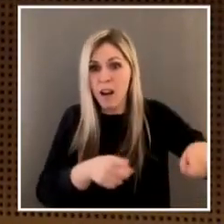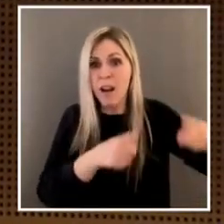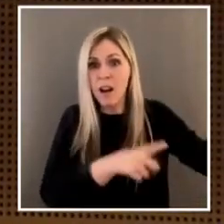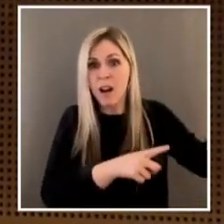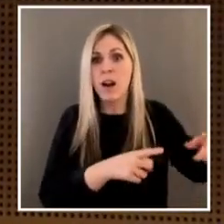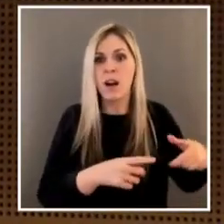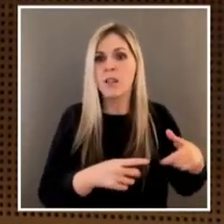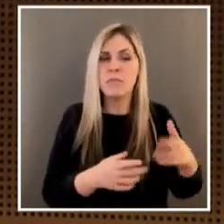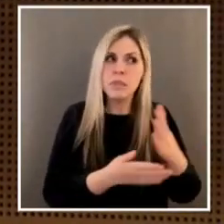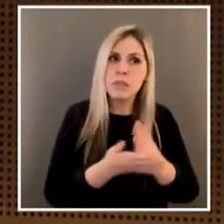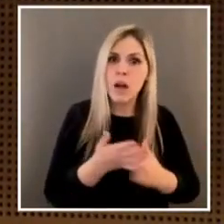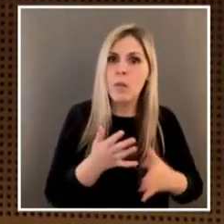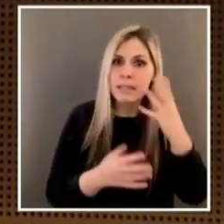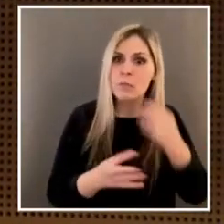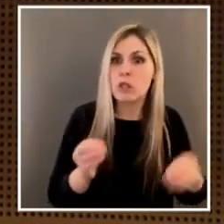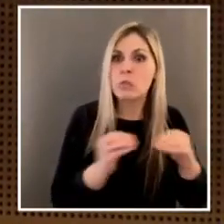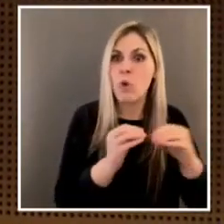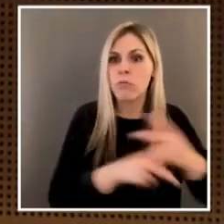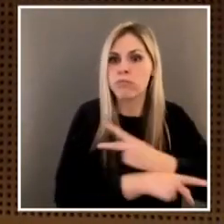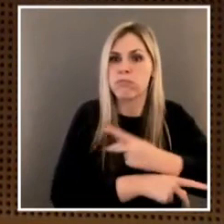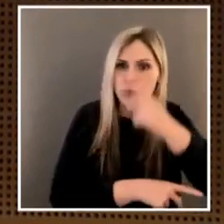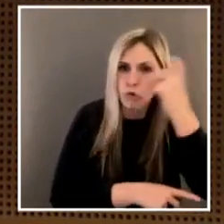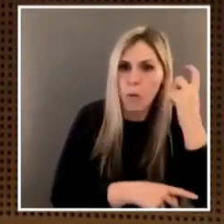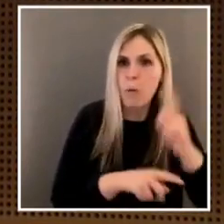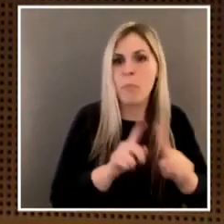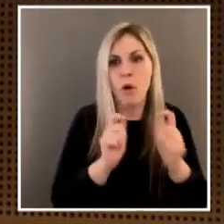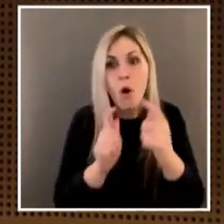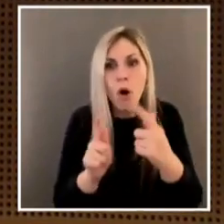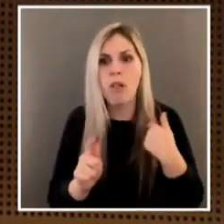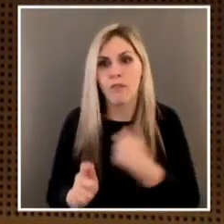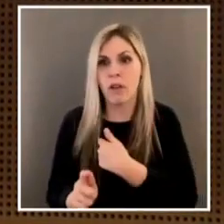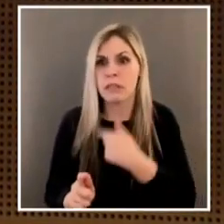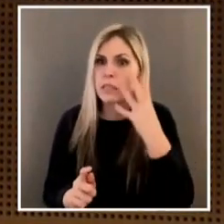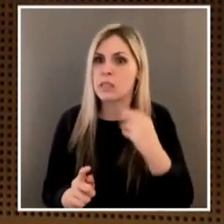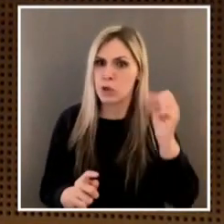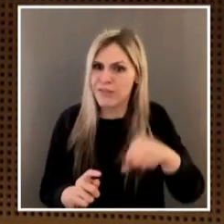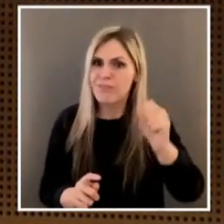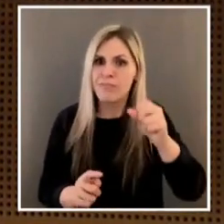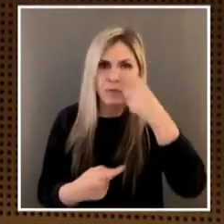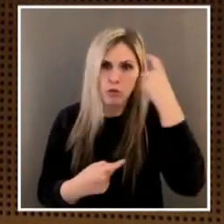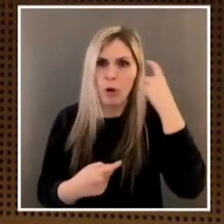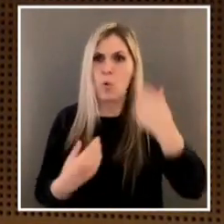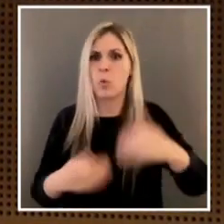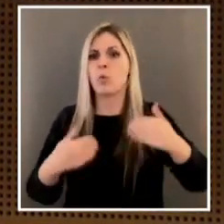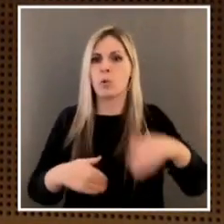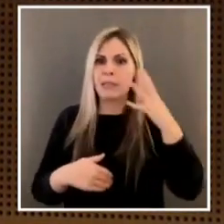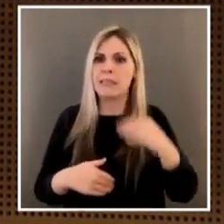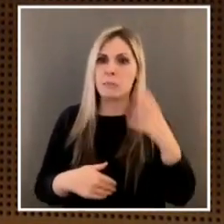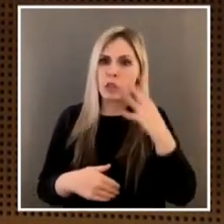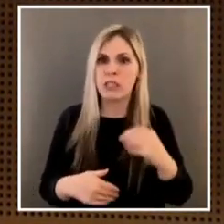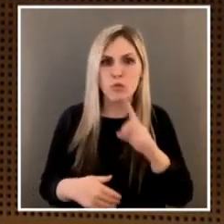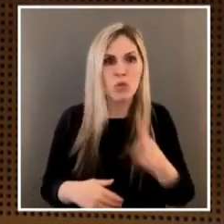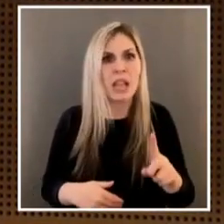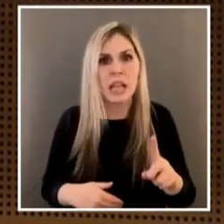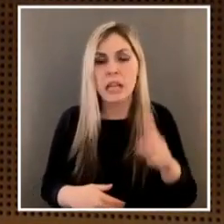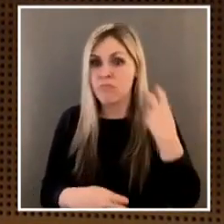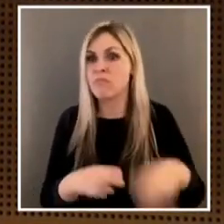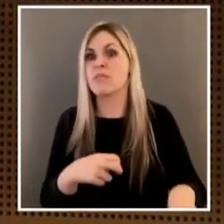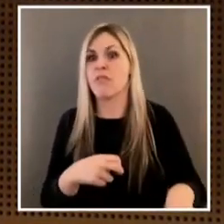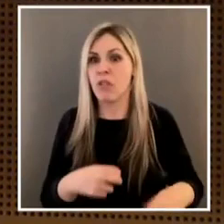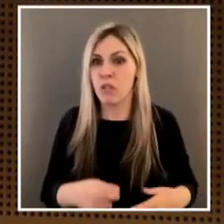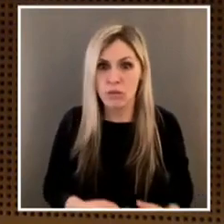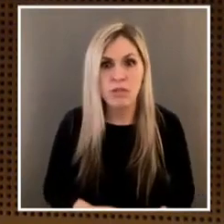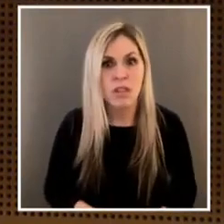more than others, but all of us have had experiences that have been very, very difficult, and